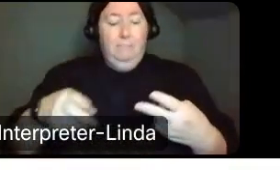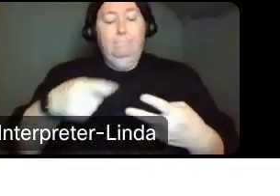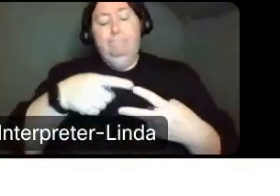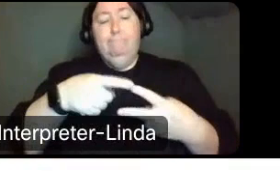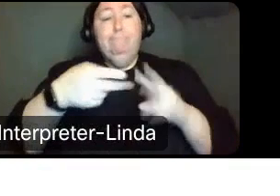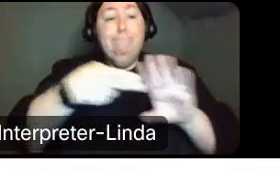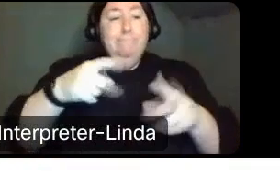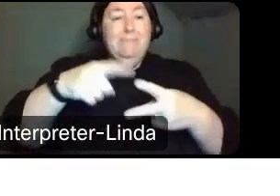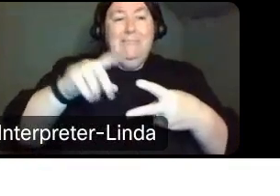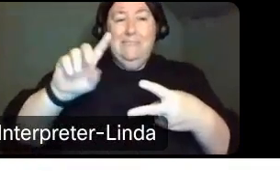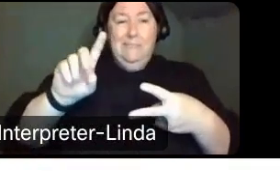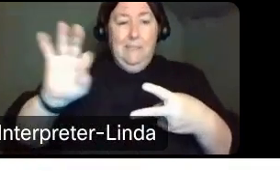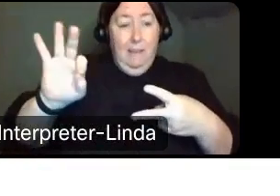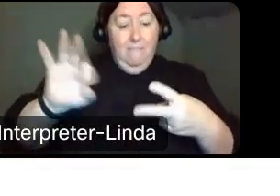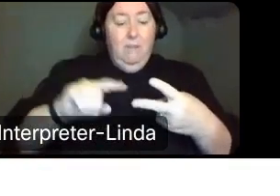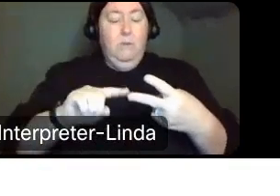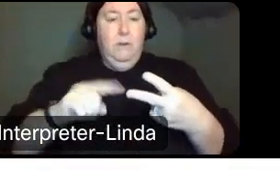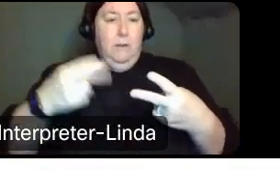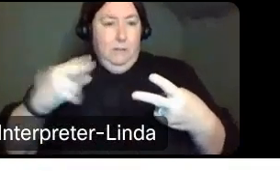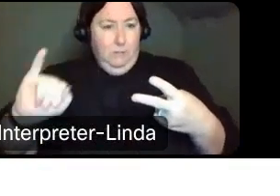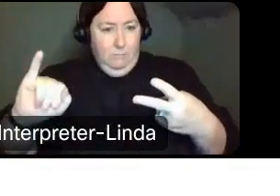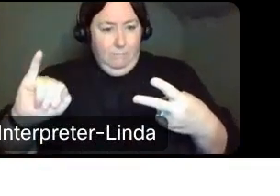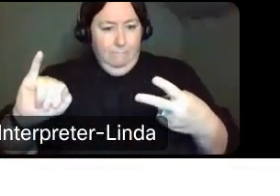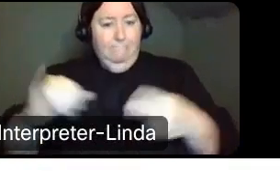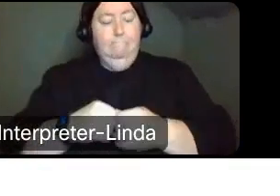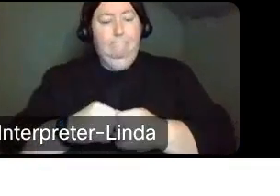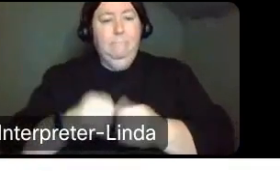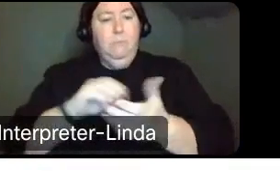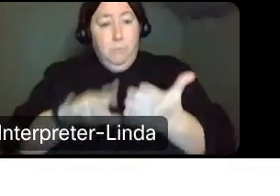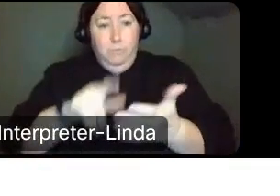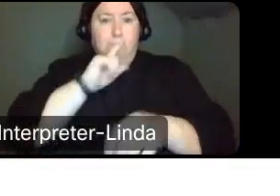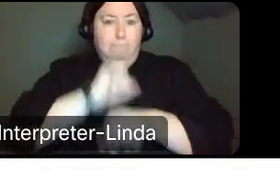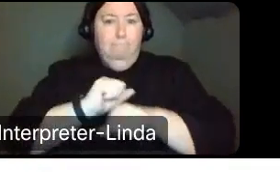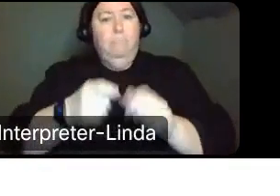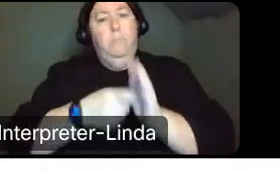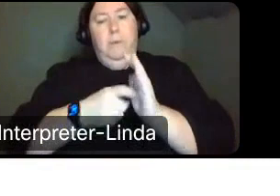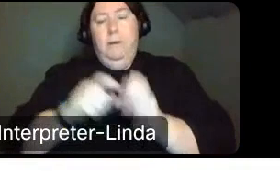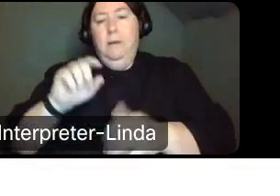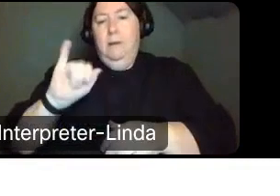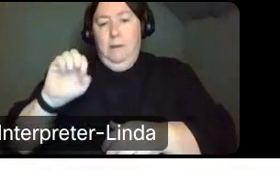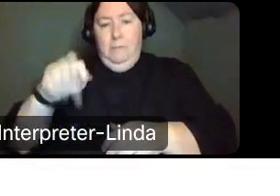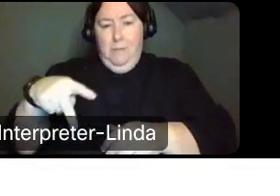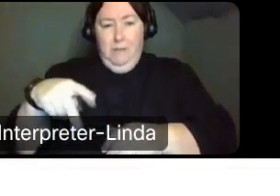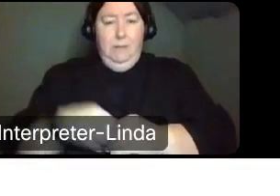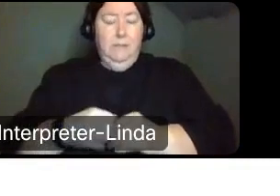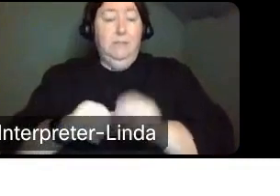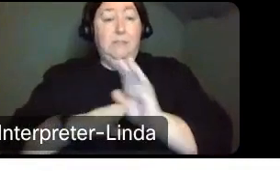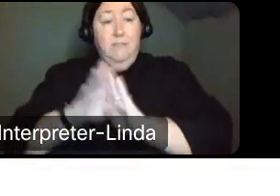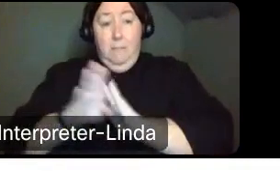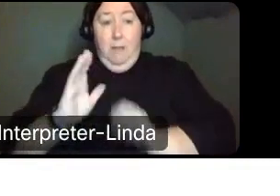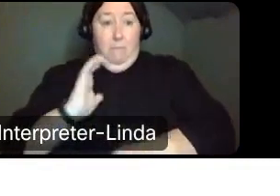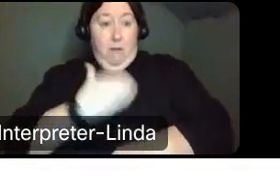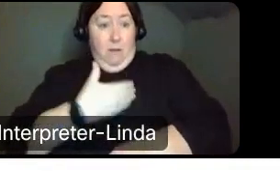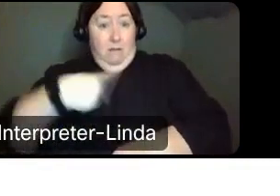HI, and who have an IEP. So the student list is generated by DPI, so it's generated by us, and then